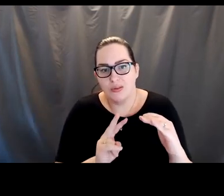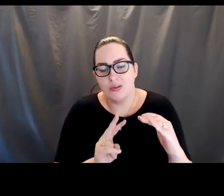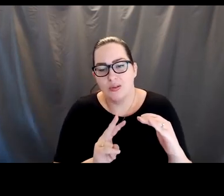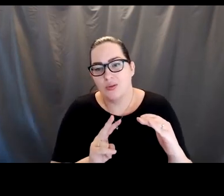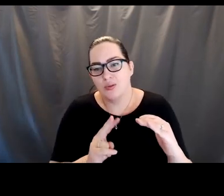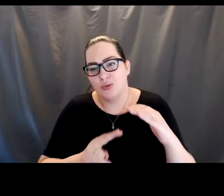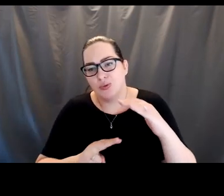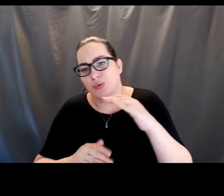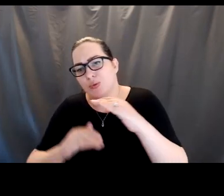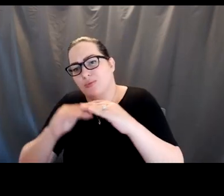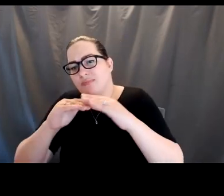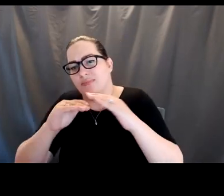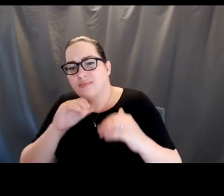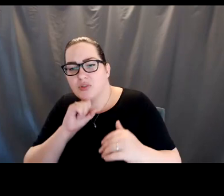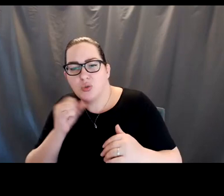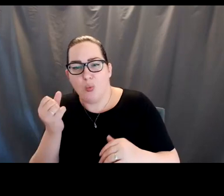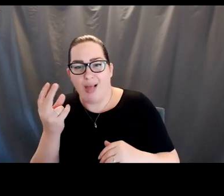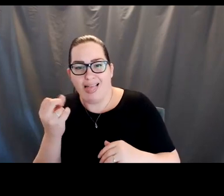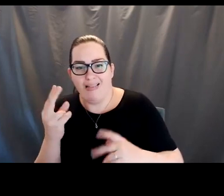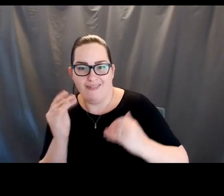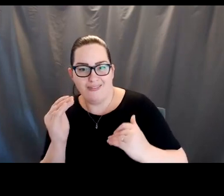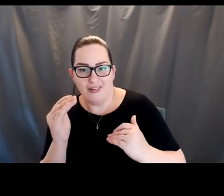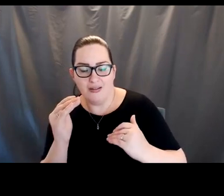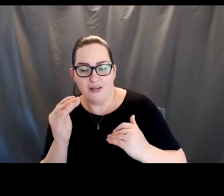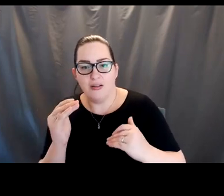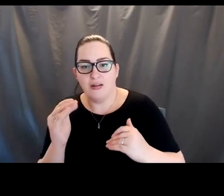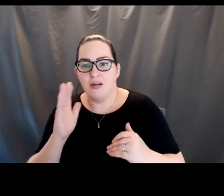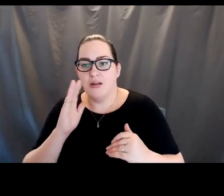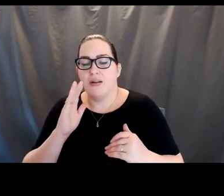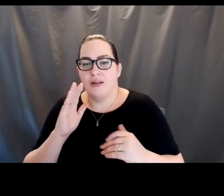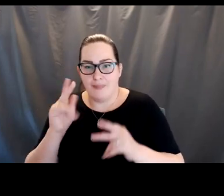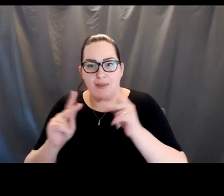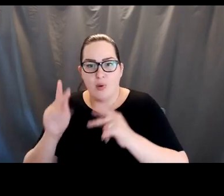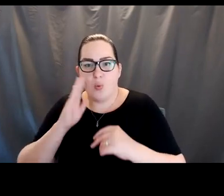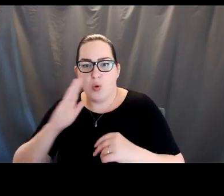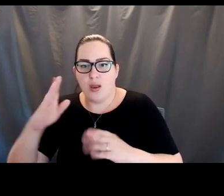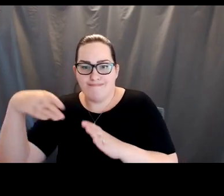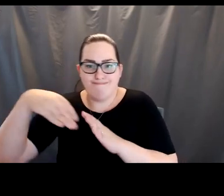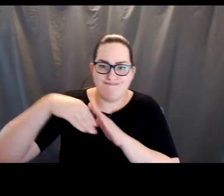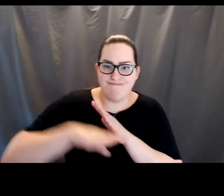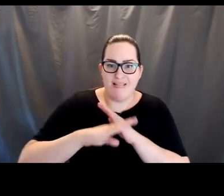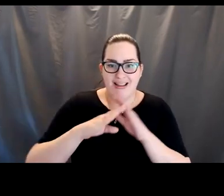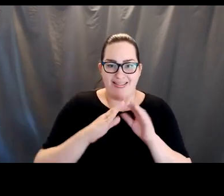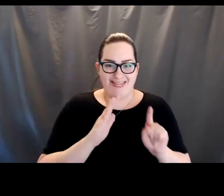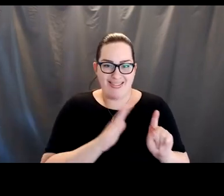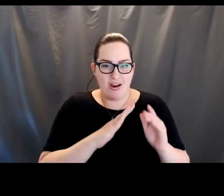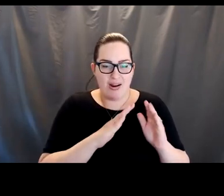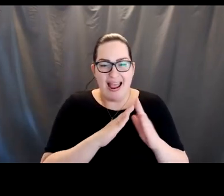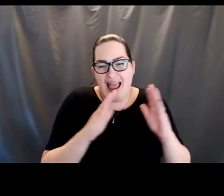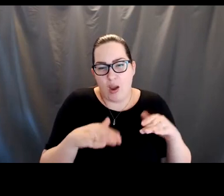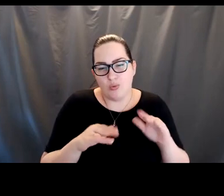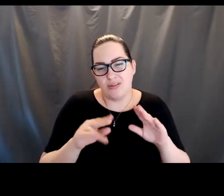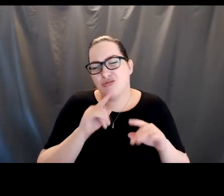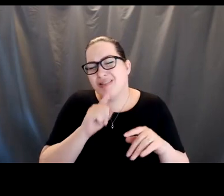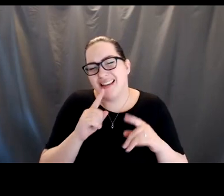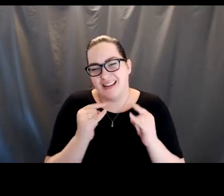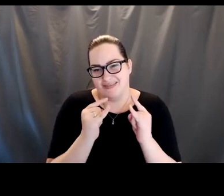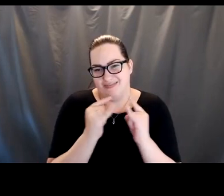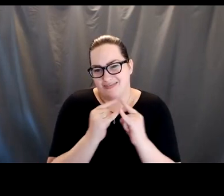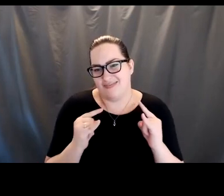old. And they were being taken from their houses at night. And these are shacks, really, like mud